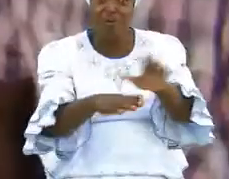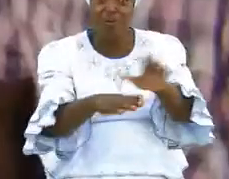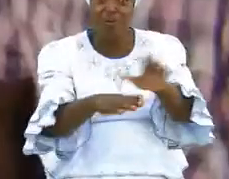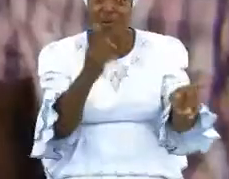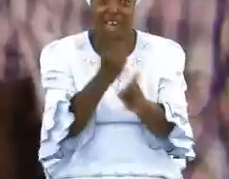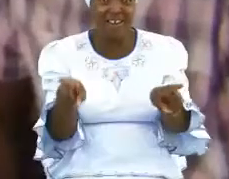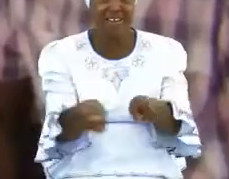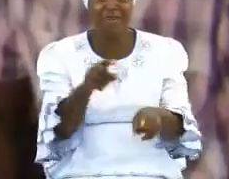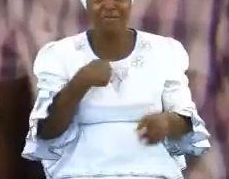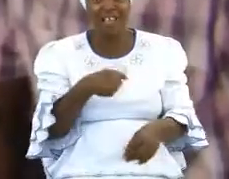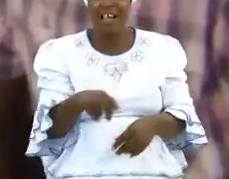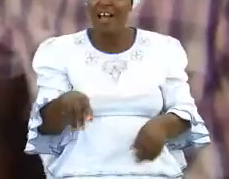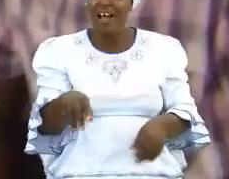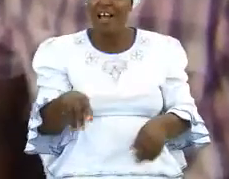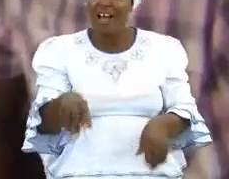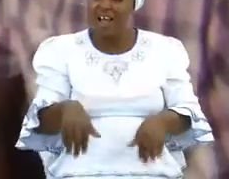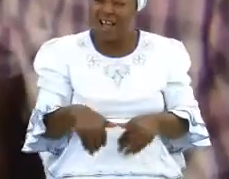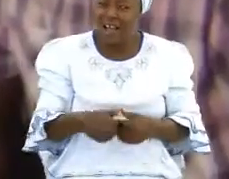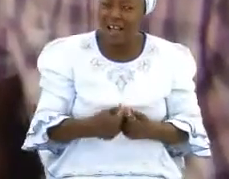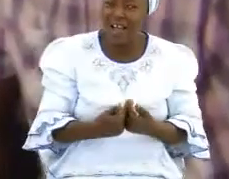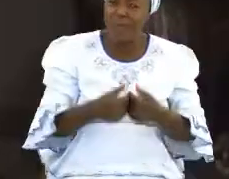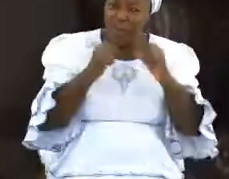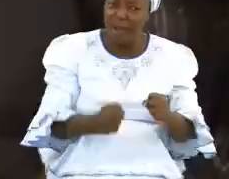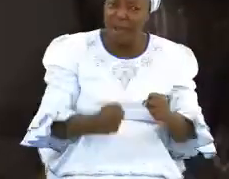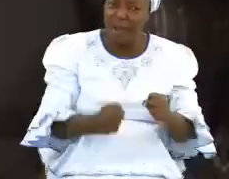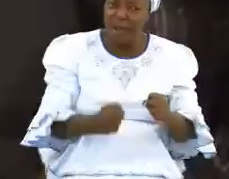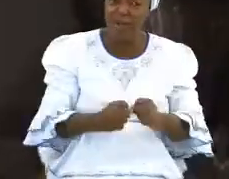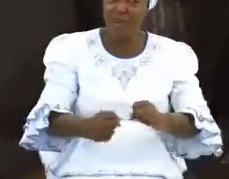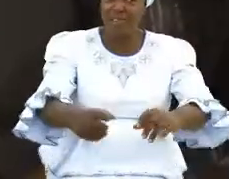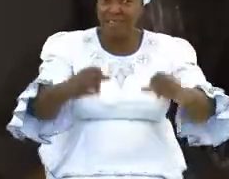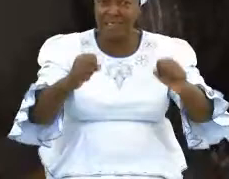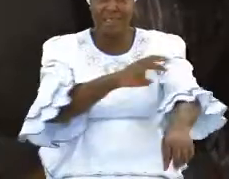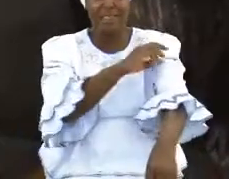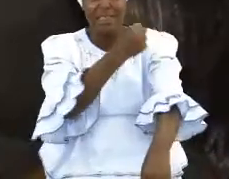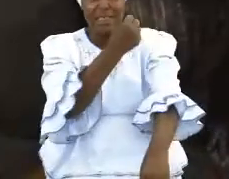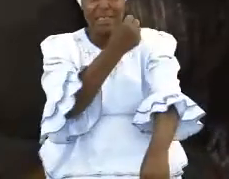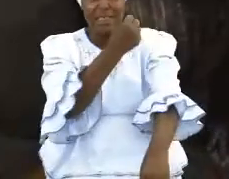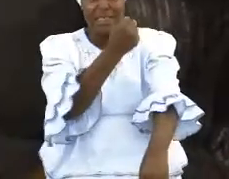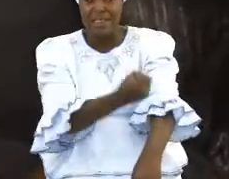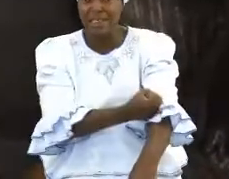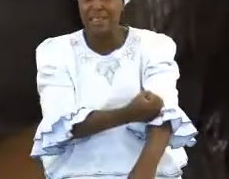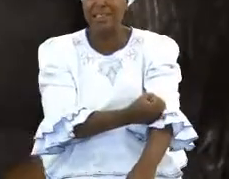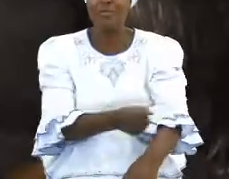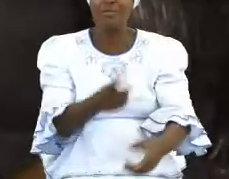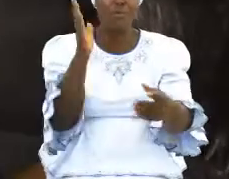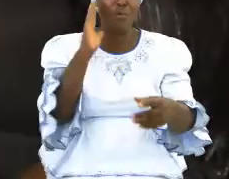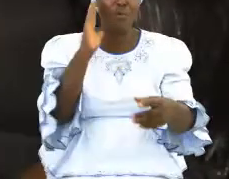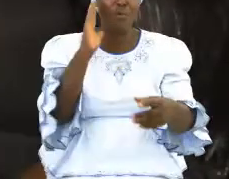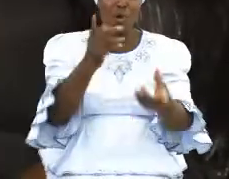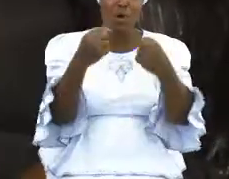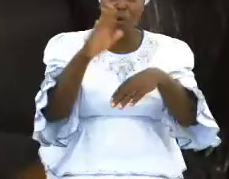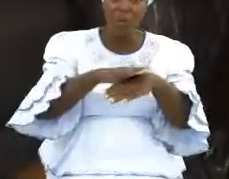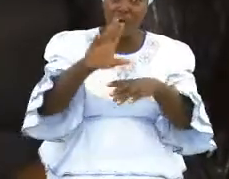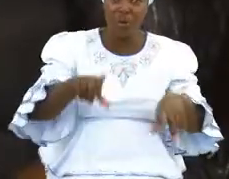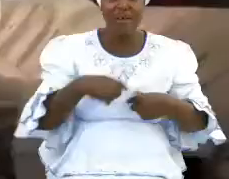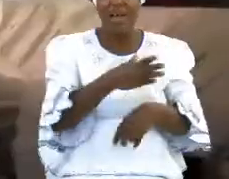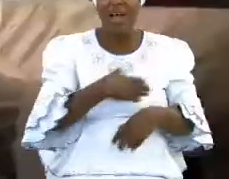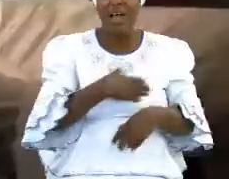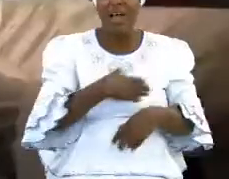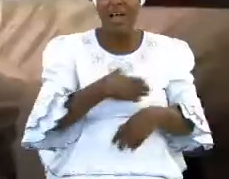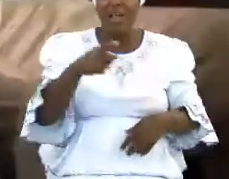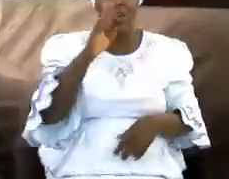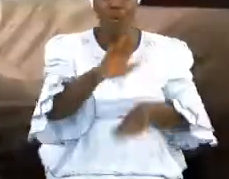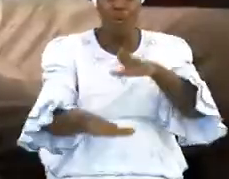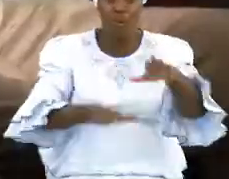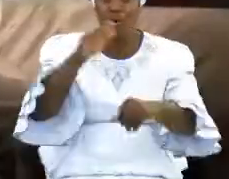Power, strength, might will come upon your life. You will walk in